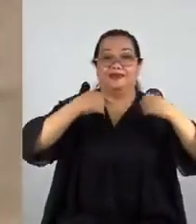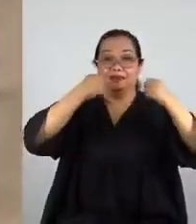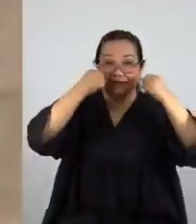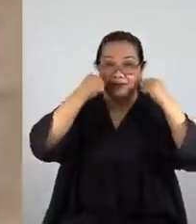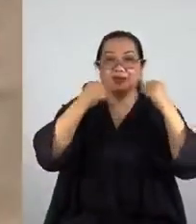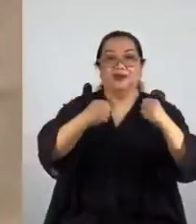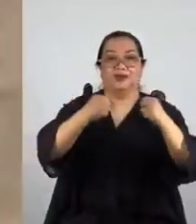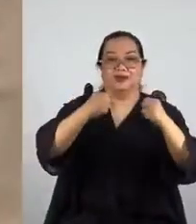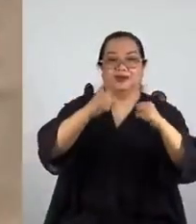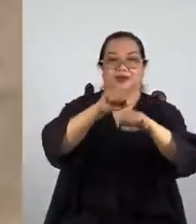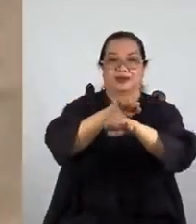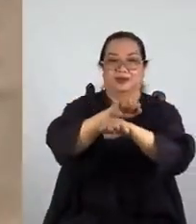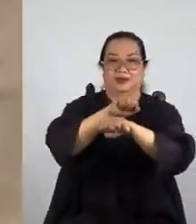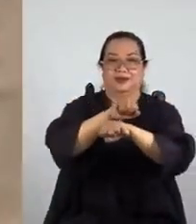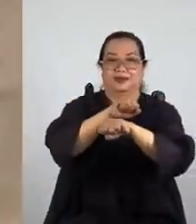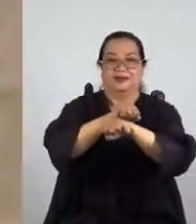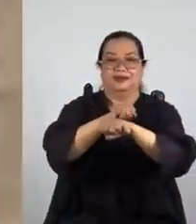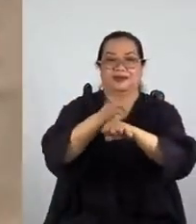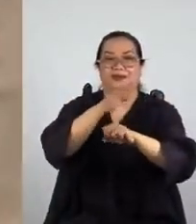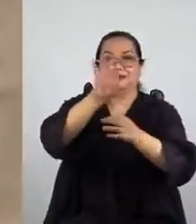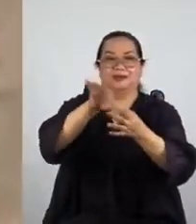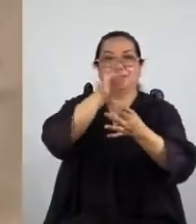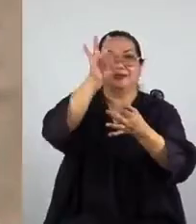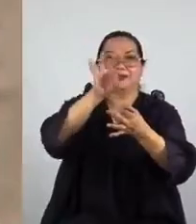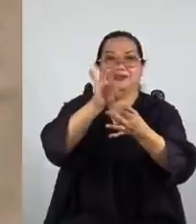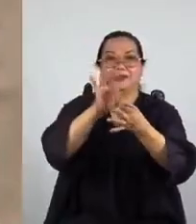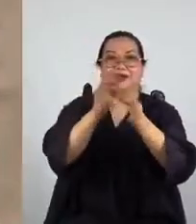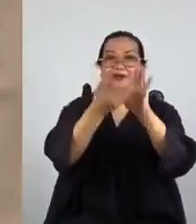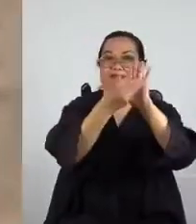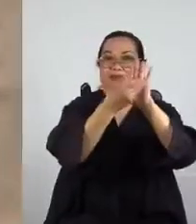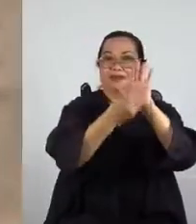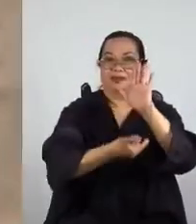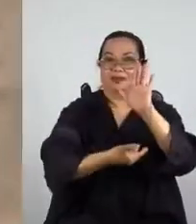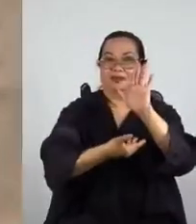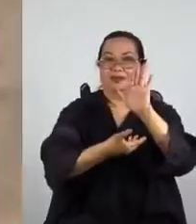work. Jesus perfectly walked the talk.